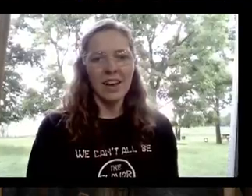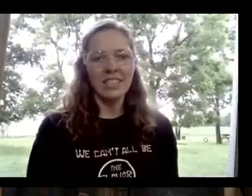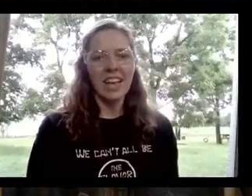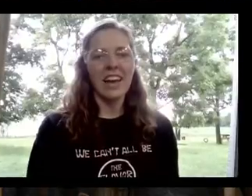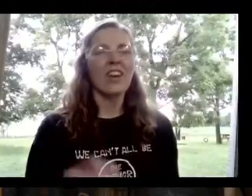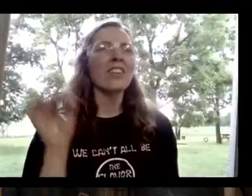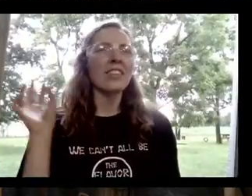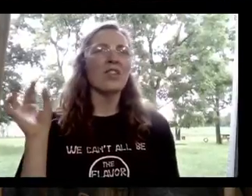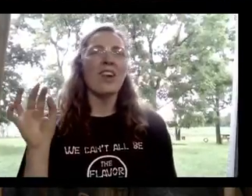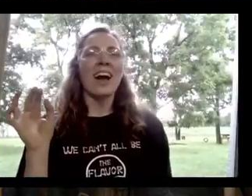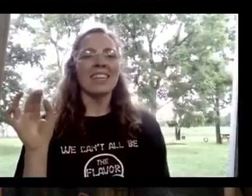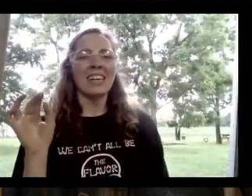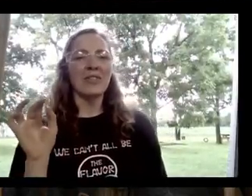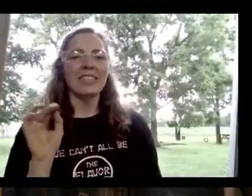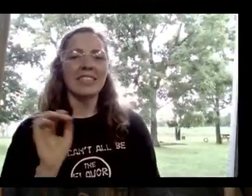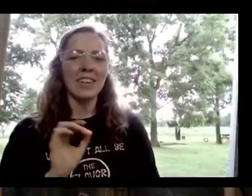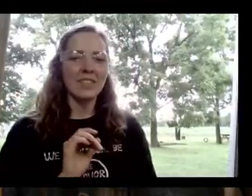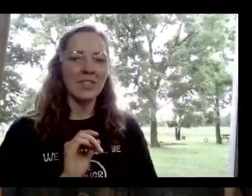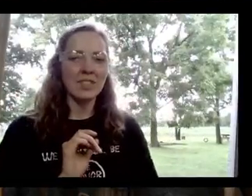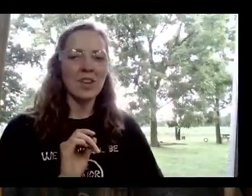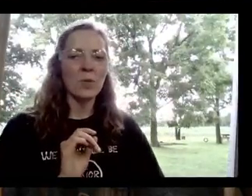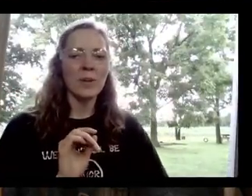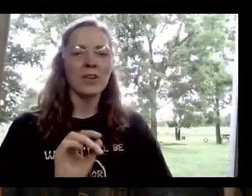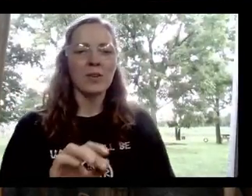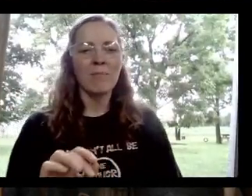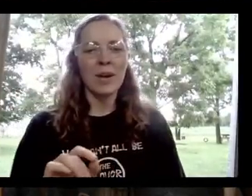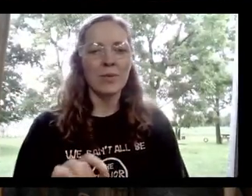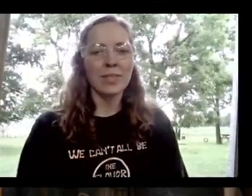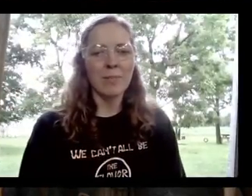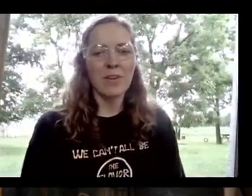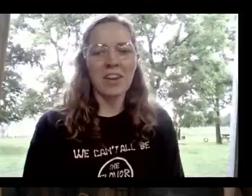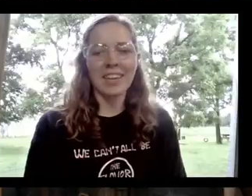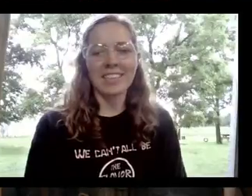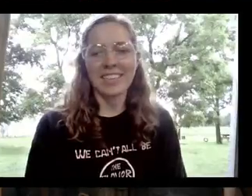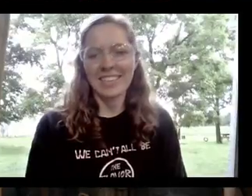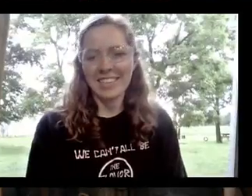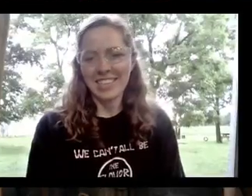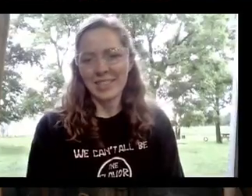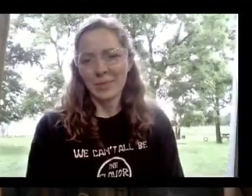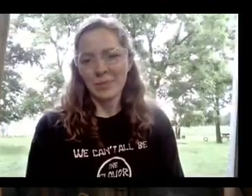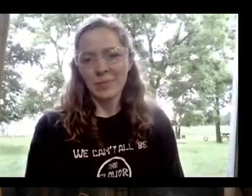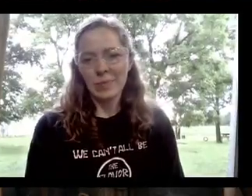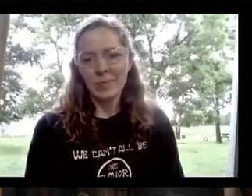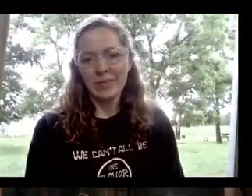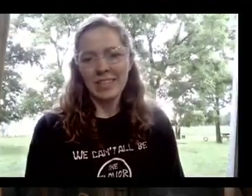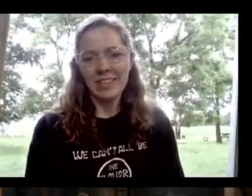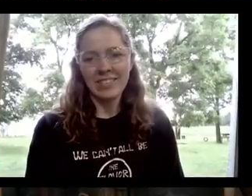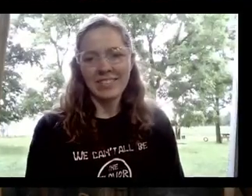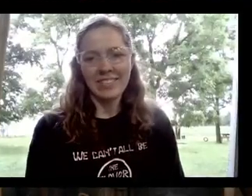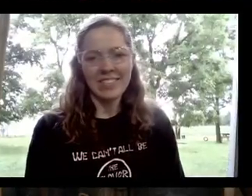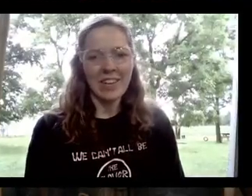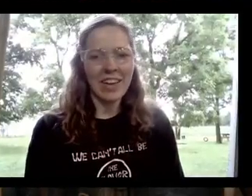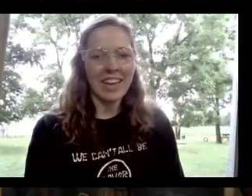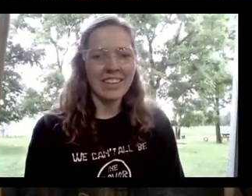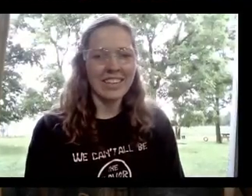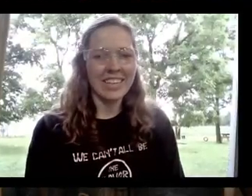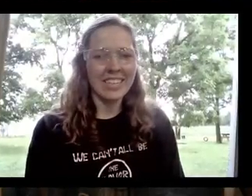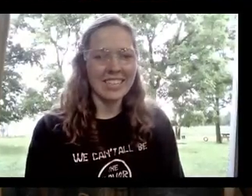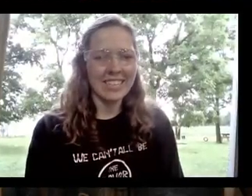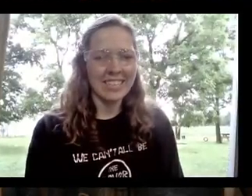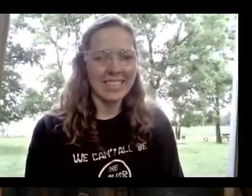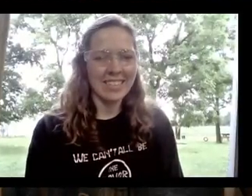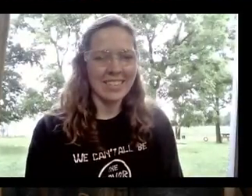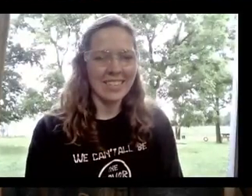What's up? I heard little crackling noises. I was just hoping your metal wasn't burning. Oh, no. No. It's fine. Okay, you're